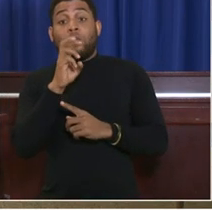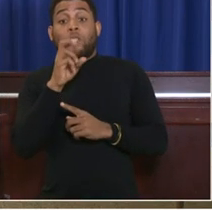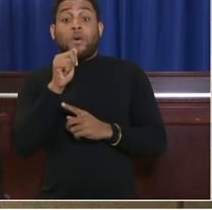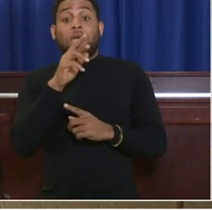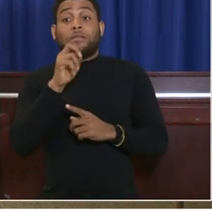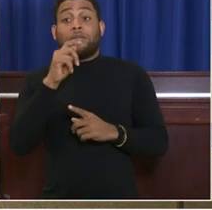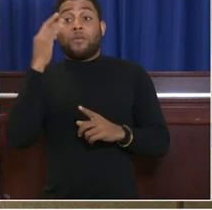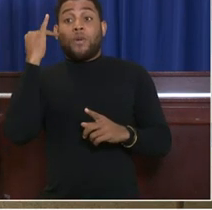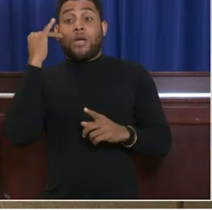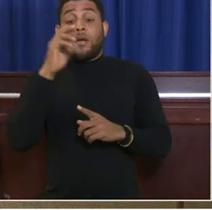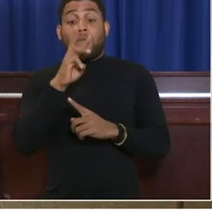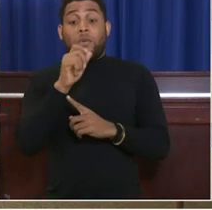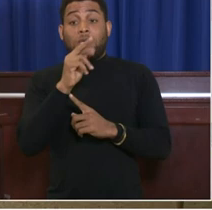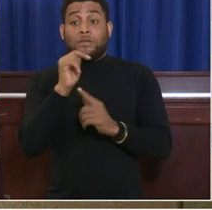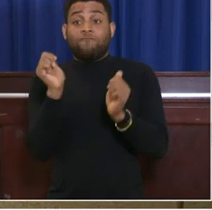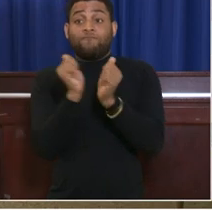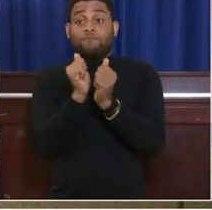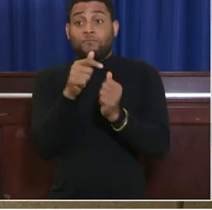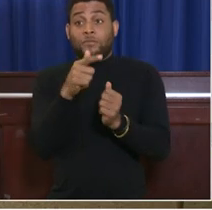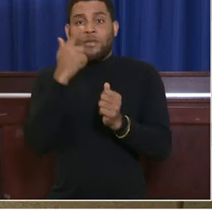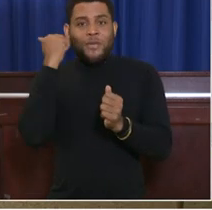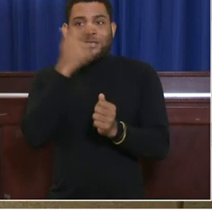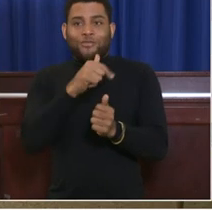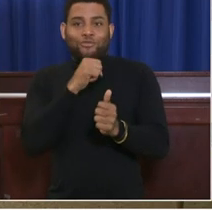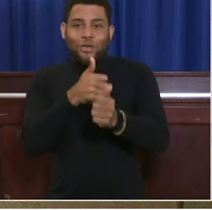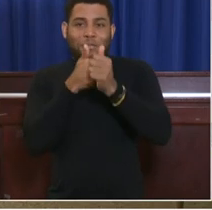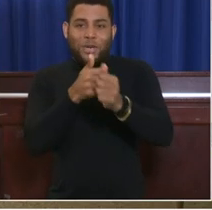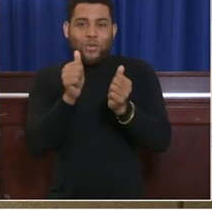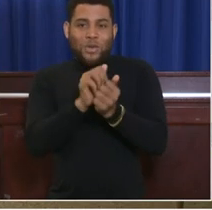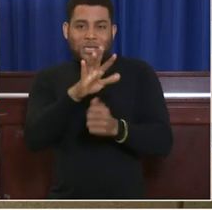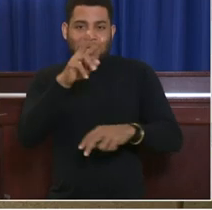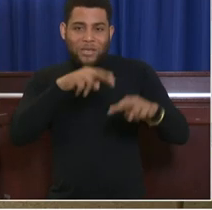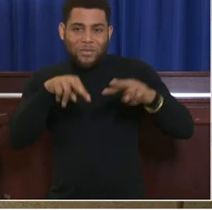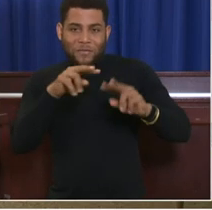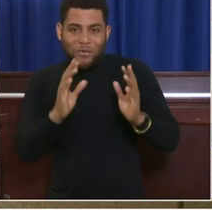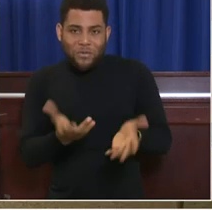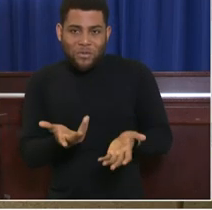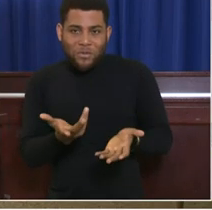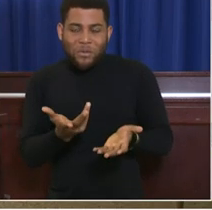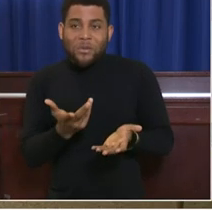think there's a range of original offenses.